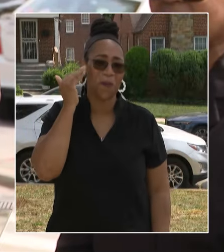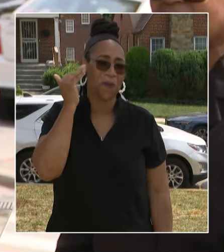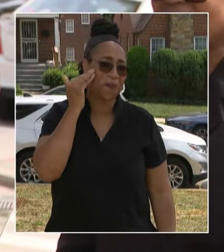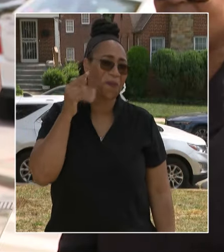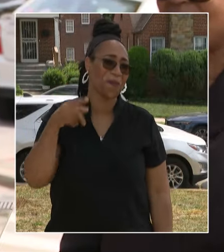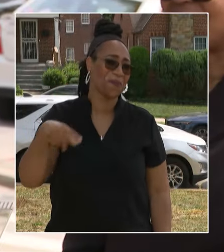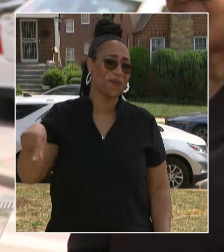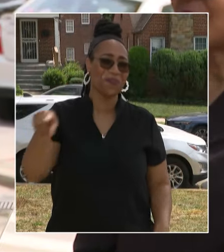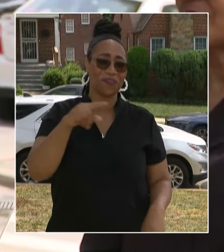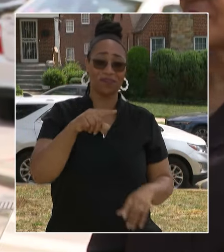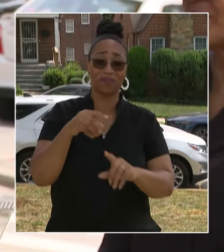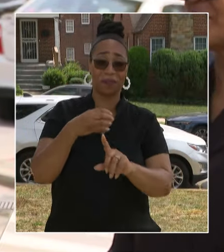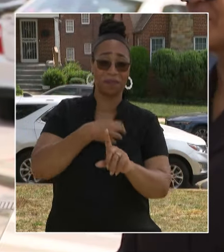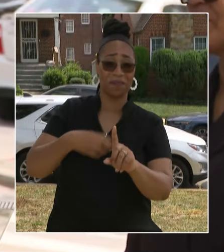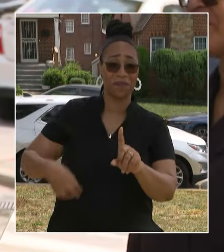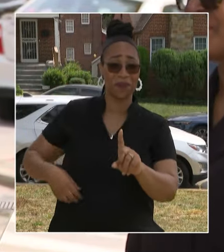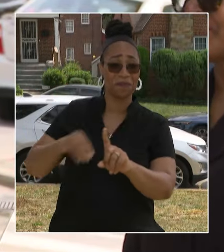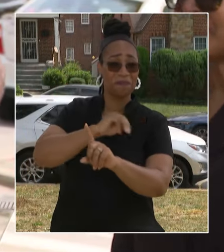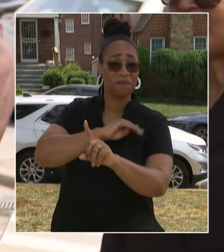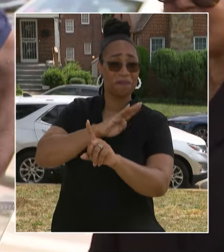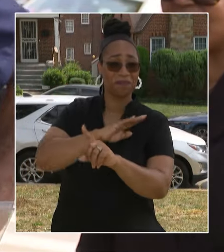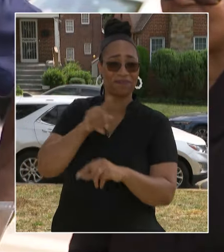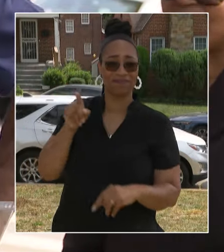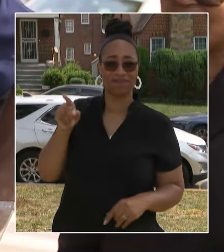city as a child.